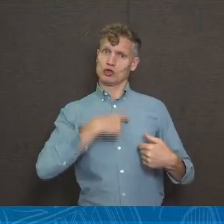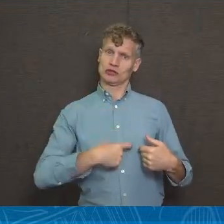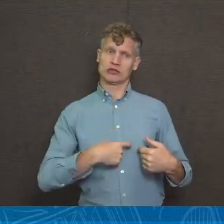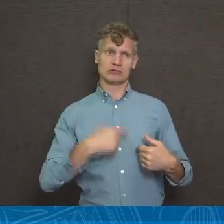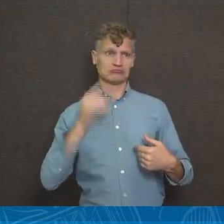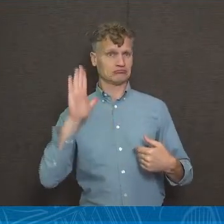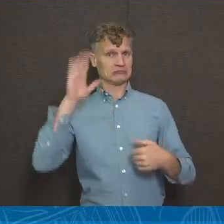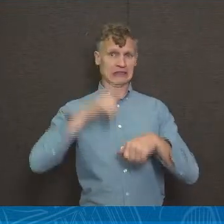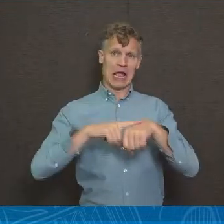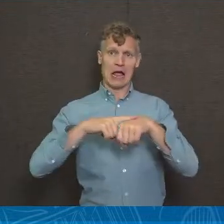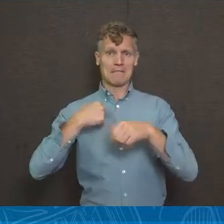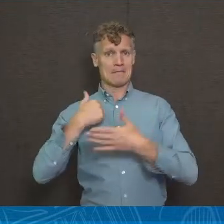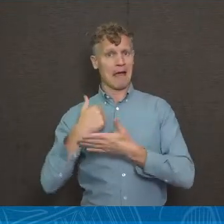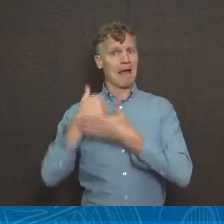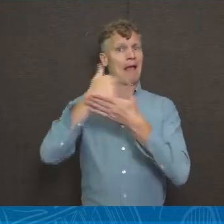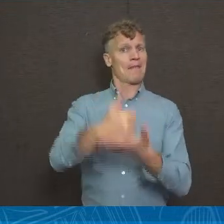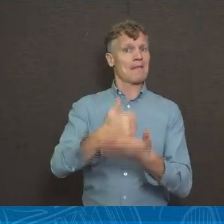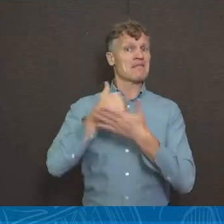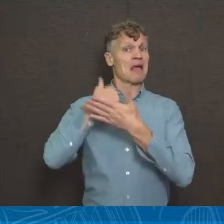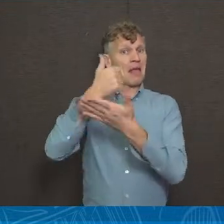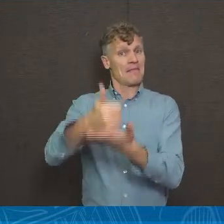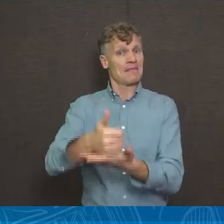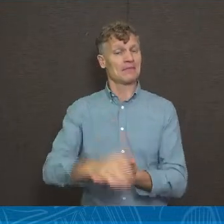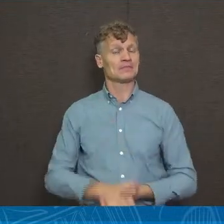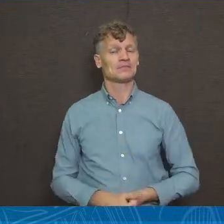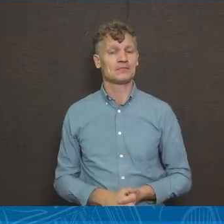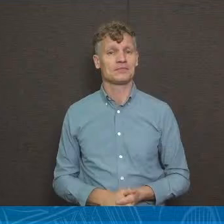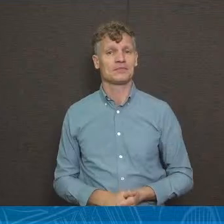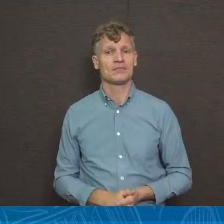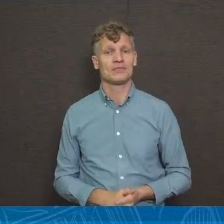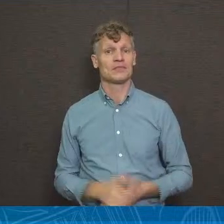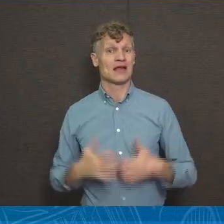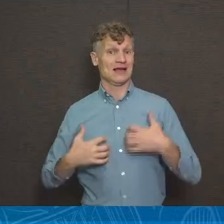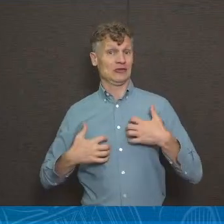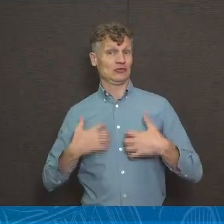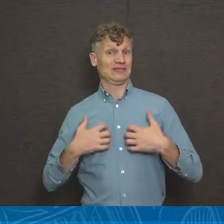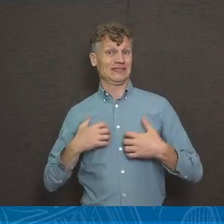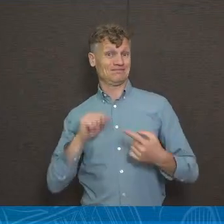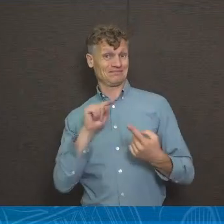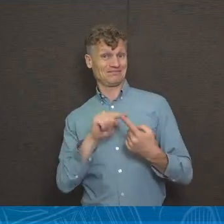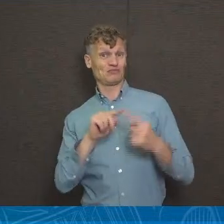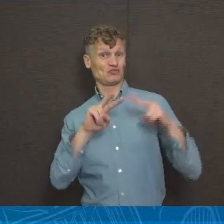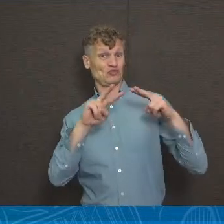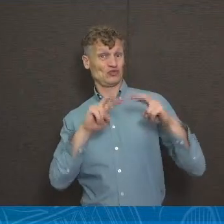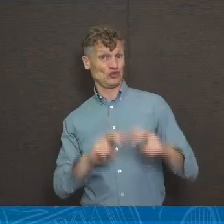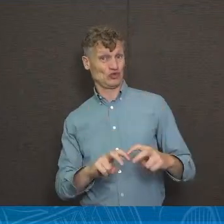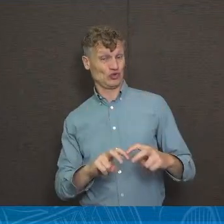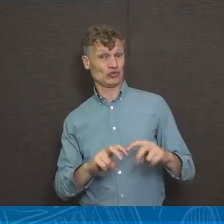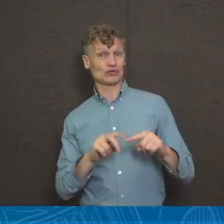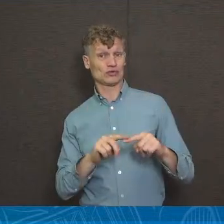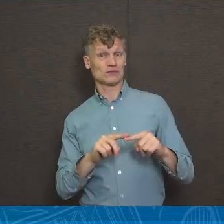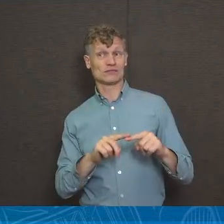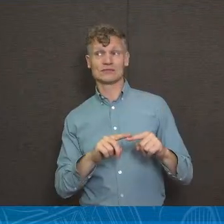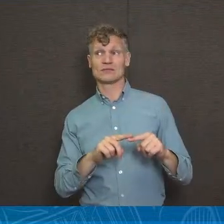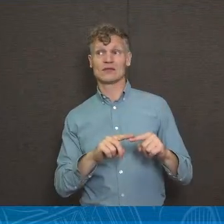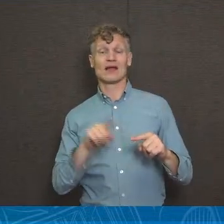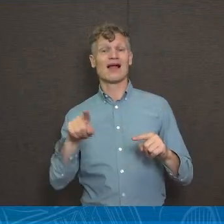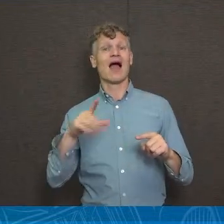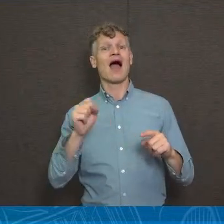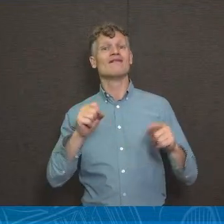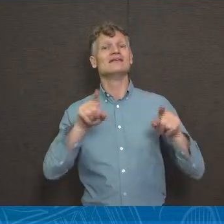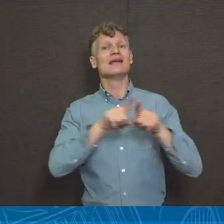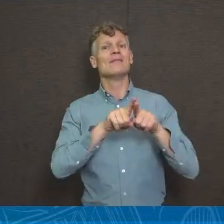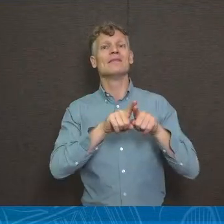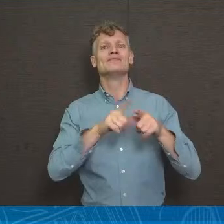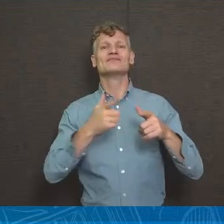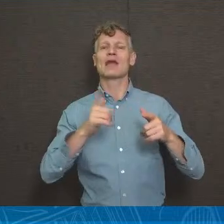contribute. And that was really interesting. And in that research, the other part that we began to realise was that within apartment buildings or